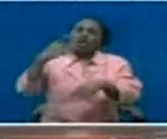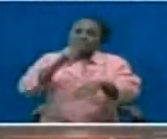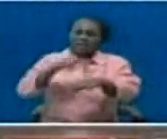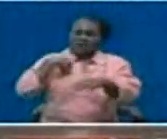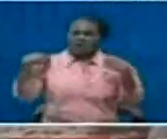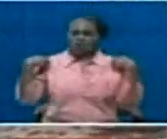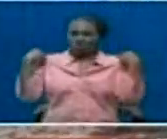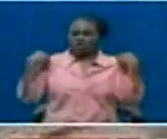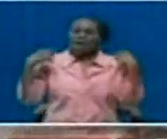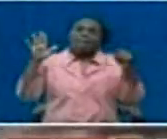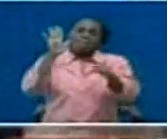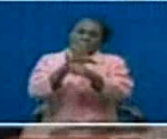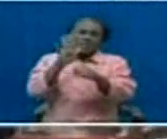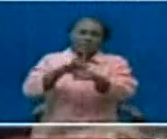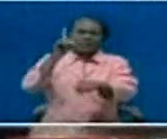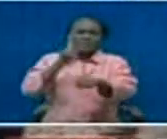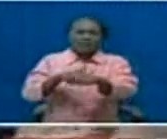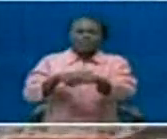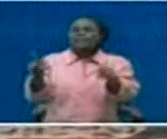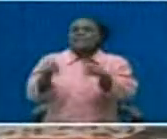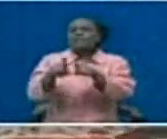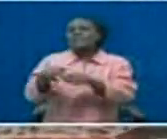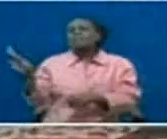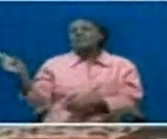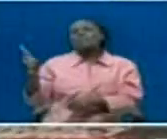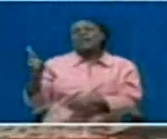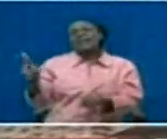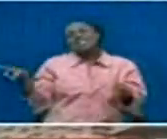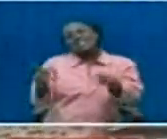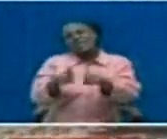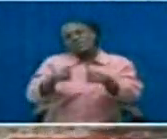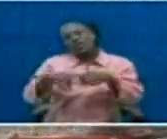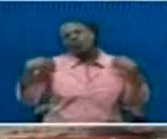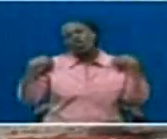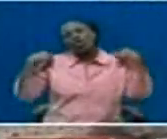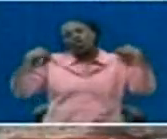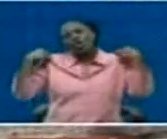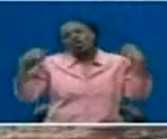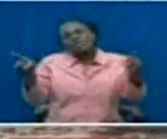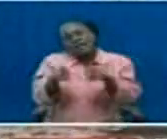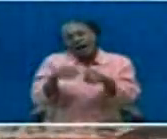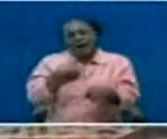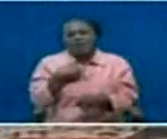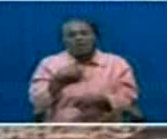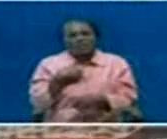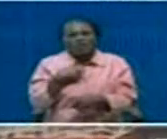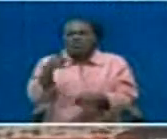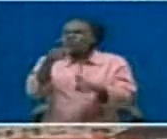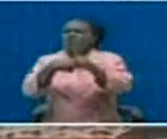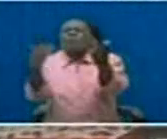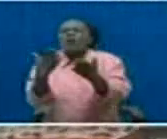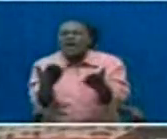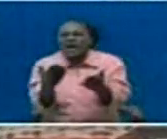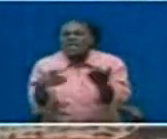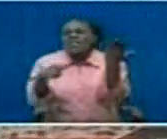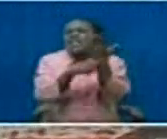Yeah, I wore it most of the times. Rebecca, she goes all over the world, and she puts on all this. What would they say to you? What would they say? Where are you from? Where are you from? What's